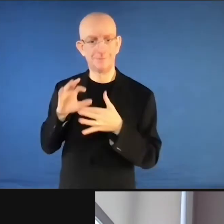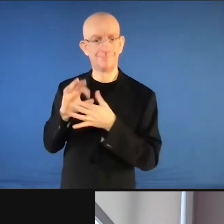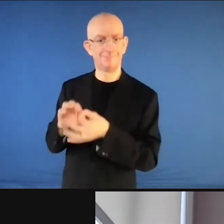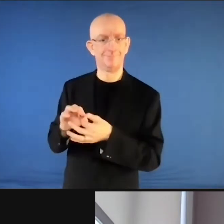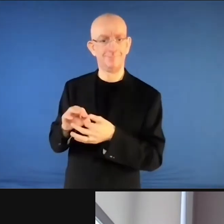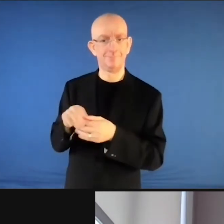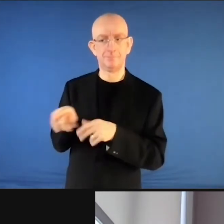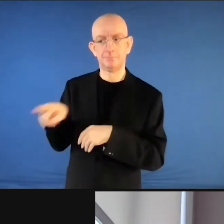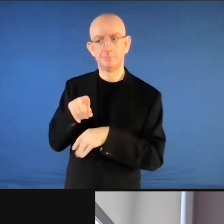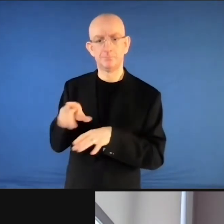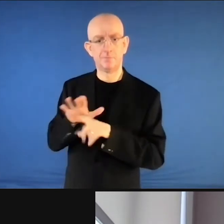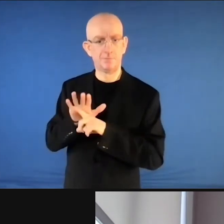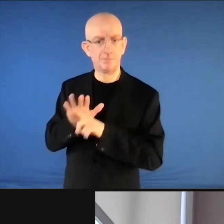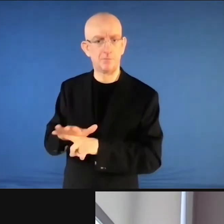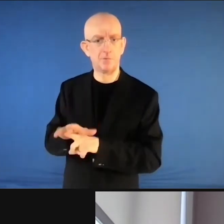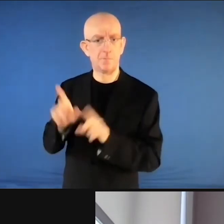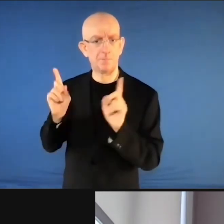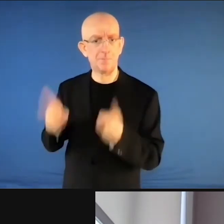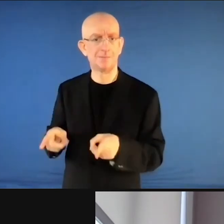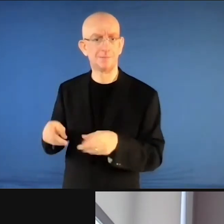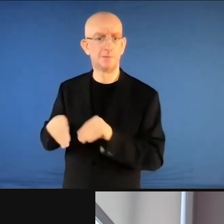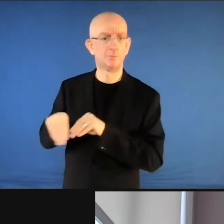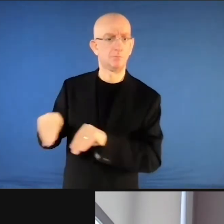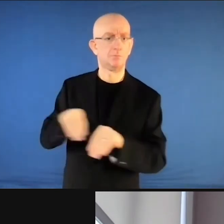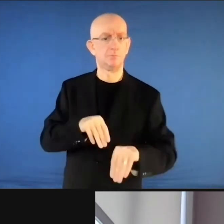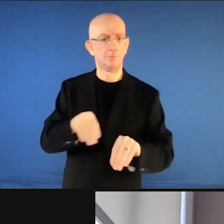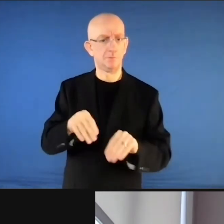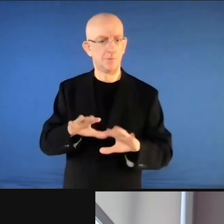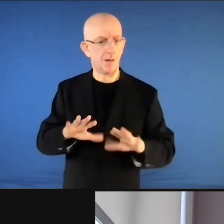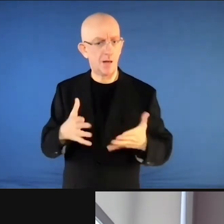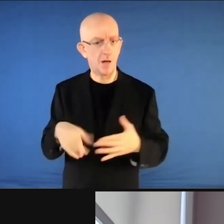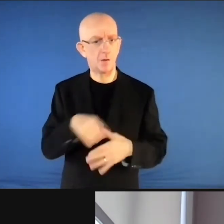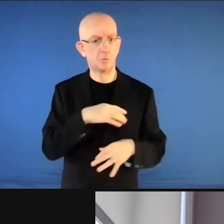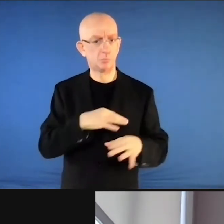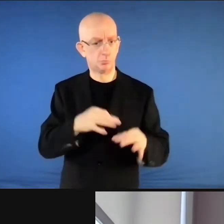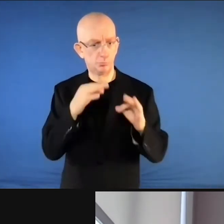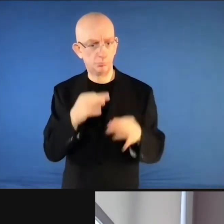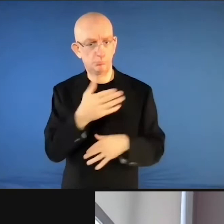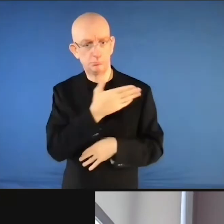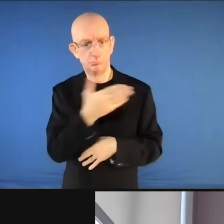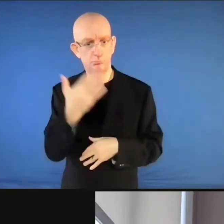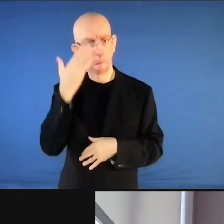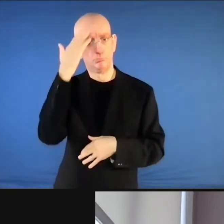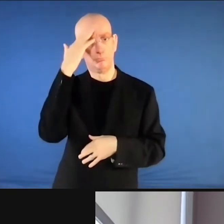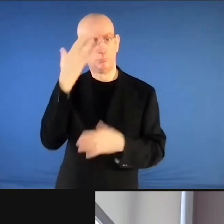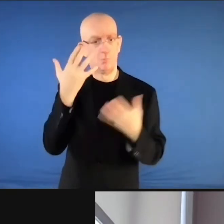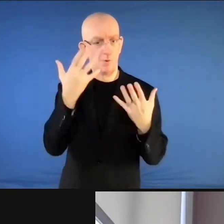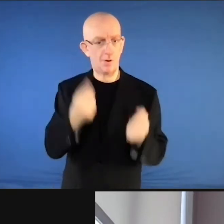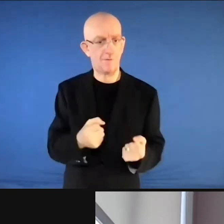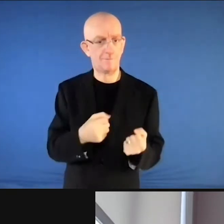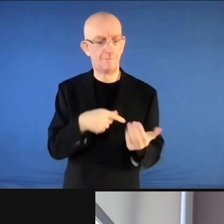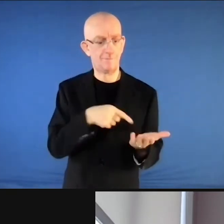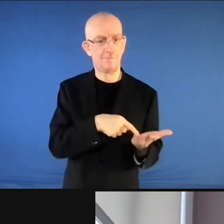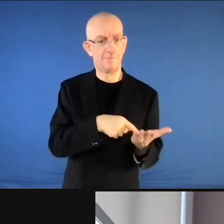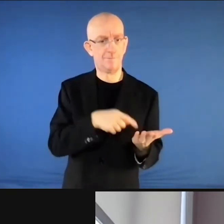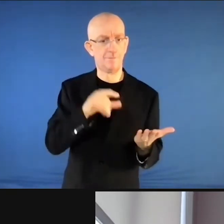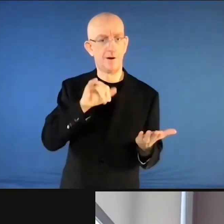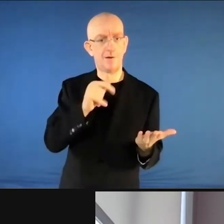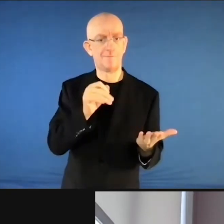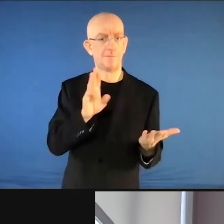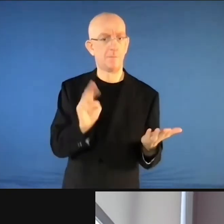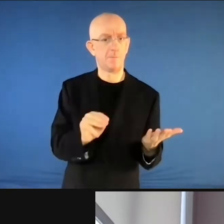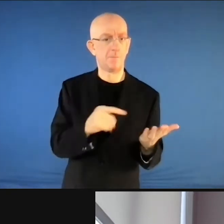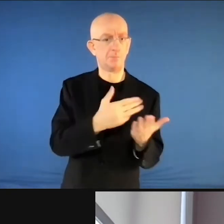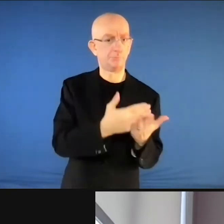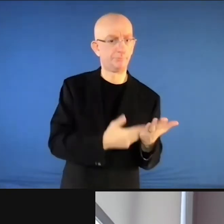know, is a gap, having worked firsthand with refugees and seen such researchers on the ground who have no idea about this